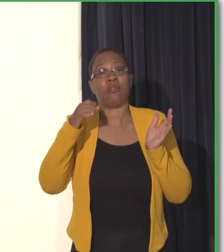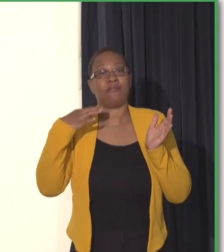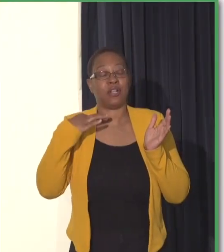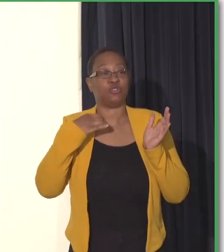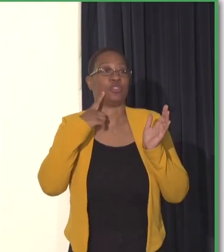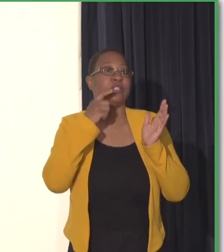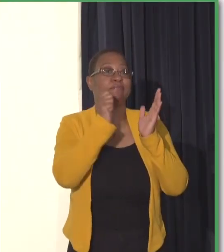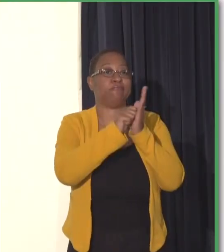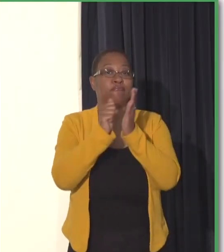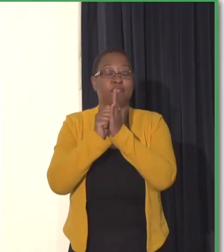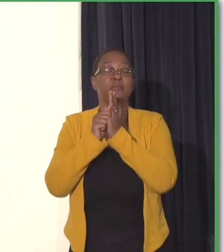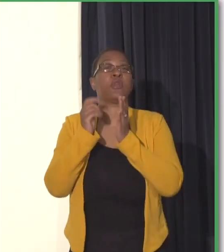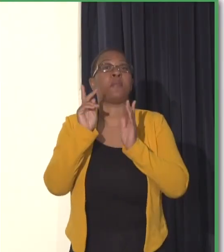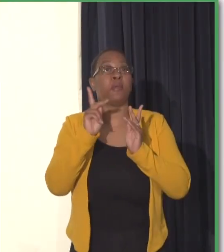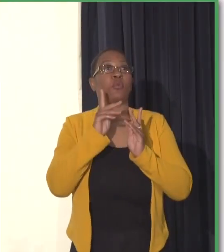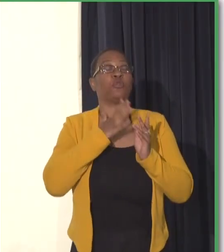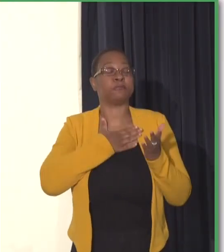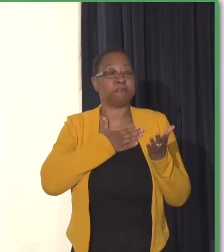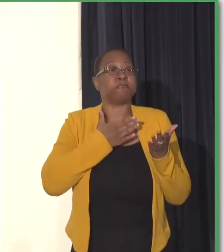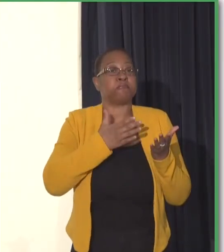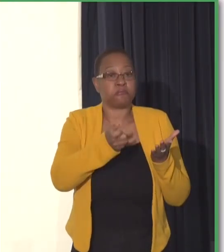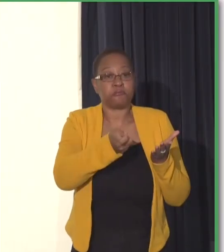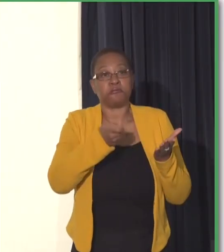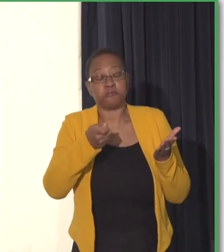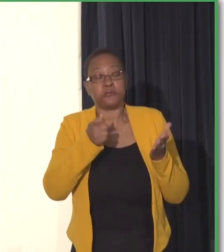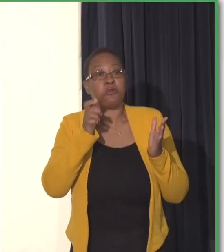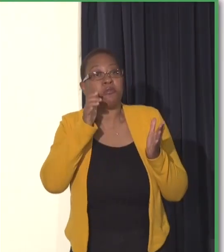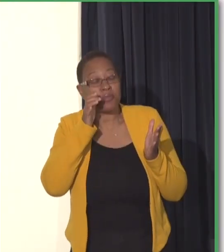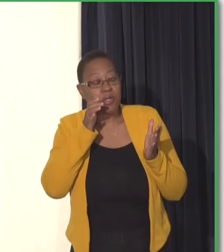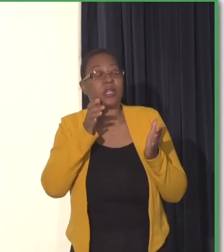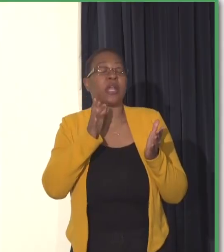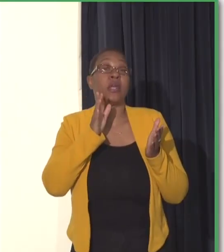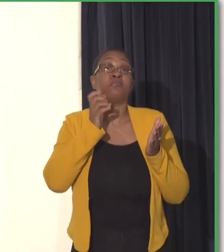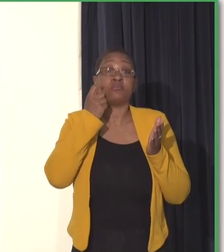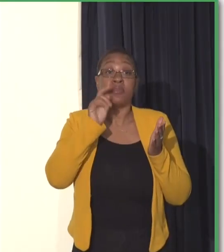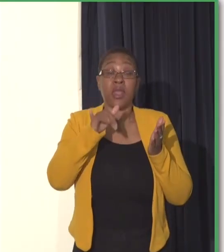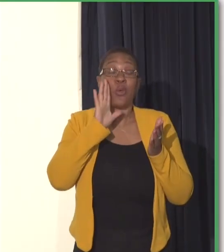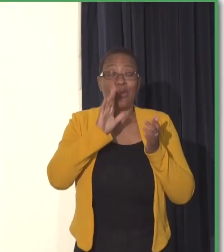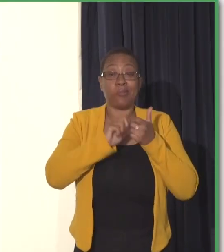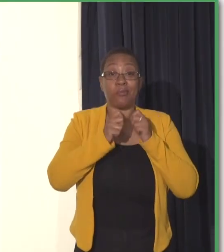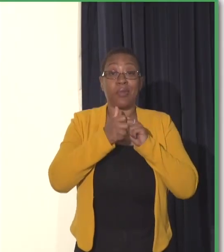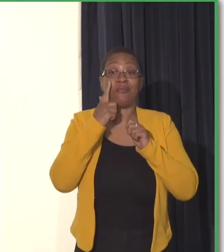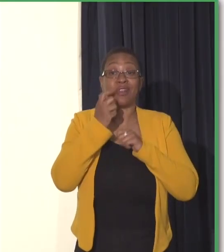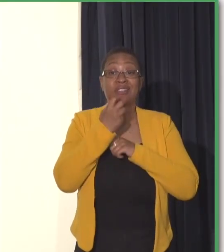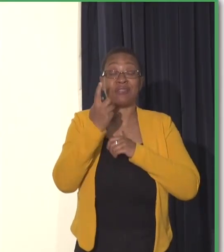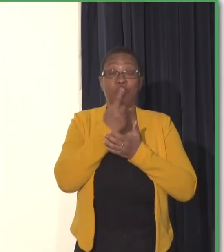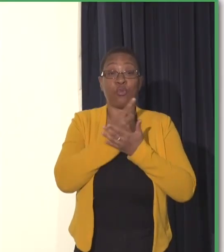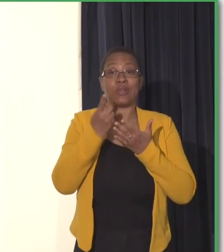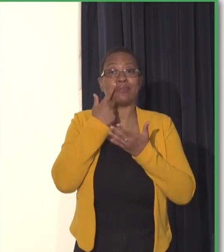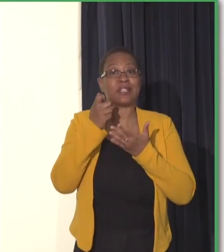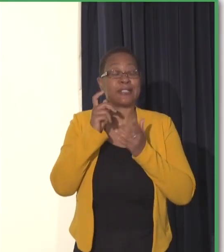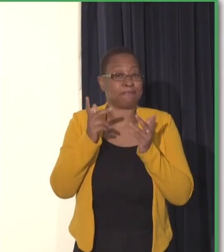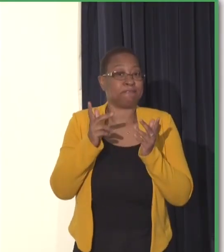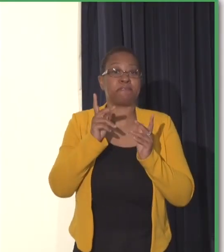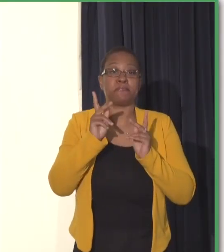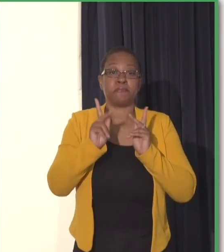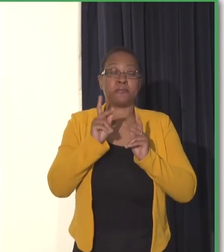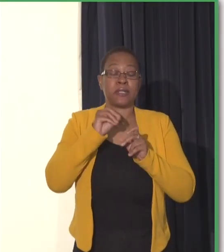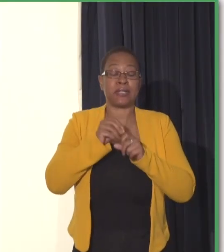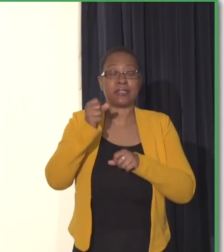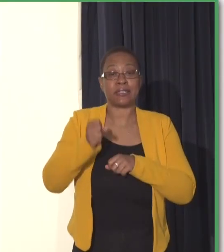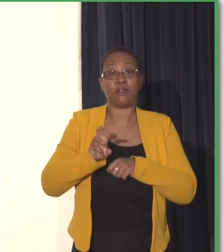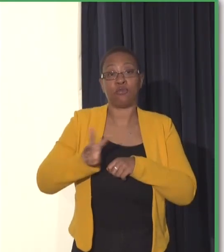were open. But that's going to be a problem, probably for several weeks. And many of the agencies in Southwest